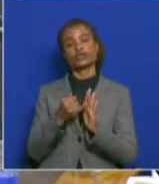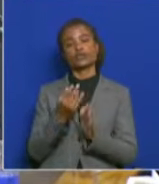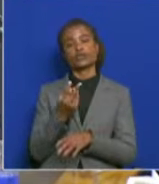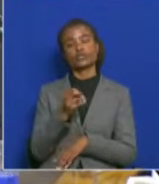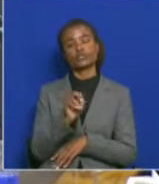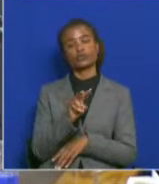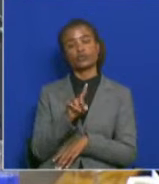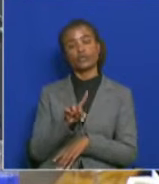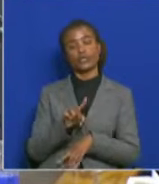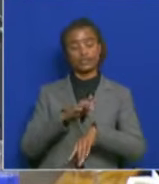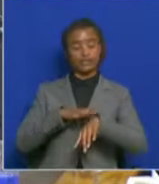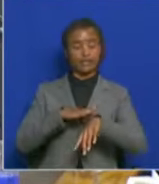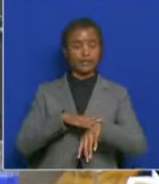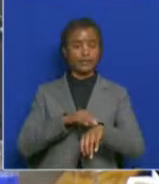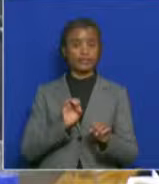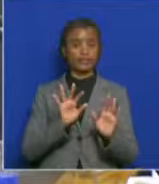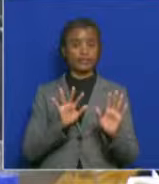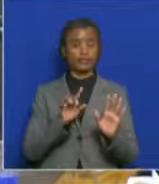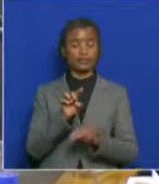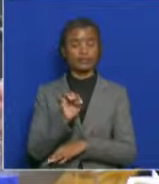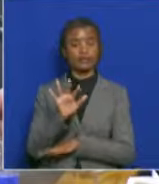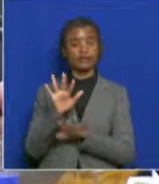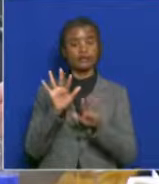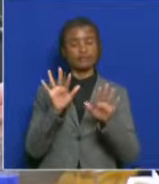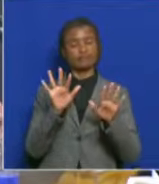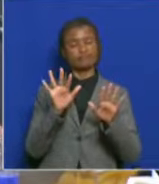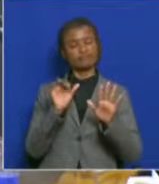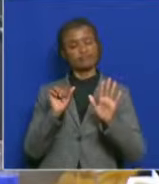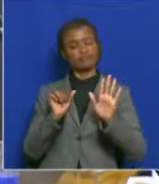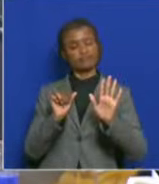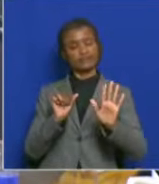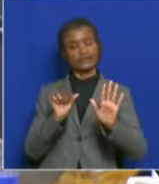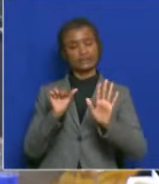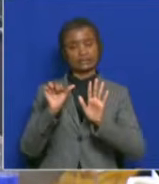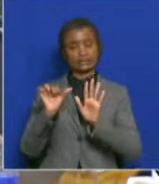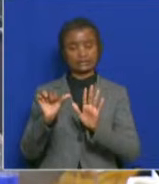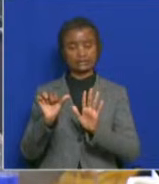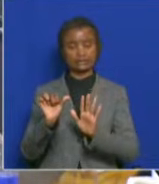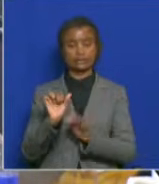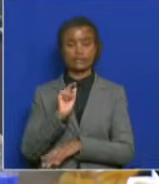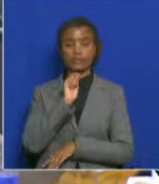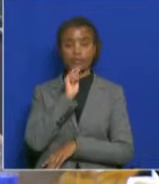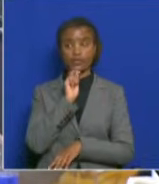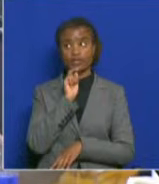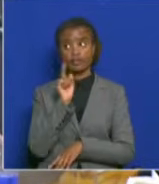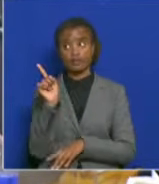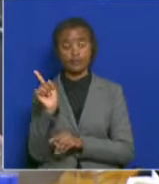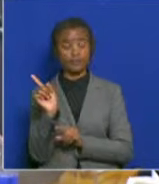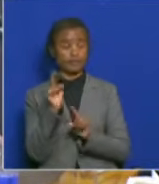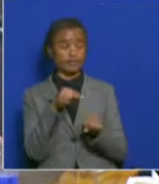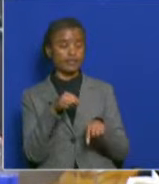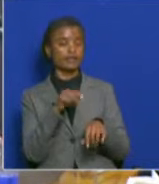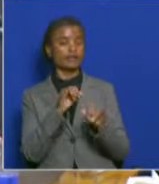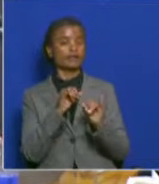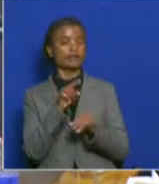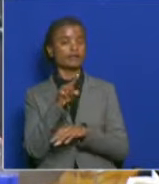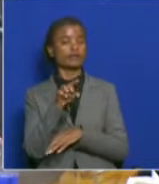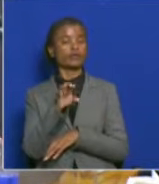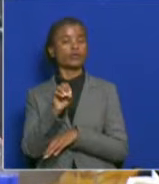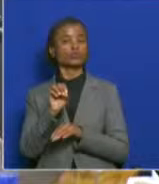morning. At 11:06 on the same day, General Khan says, send me samples and prices,